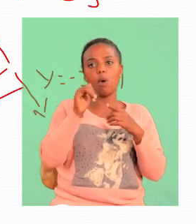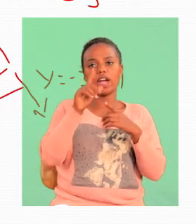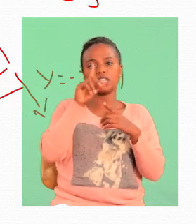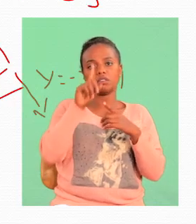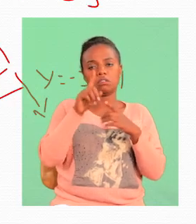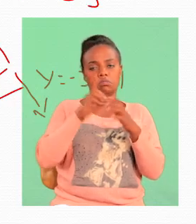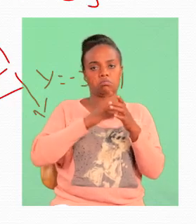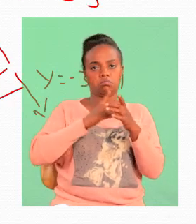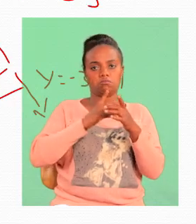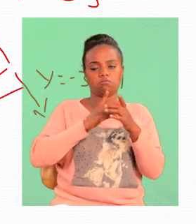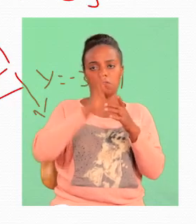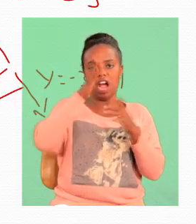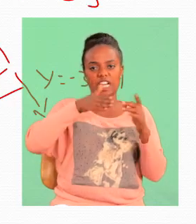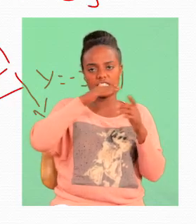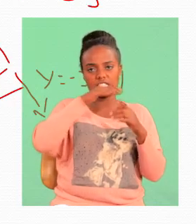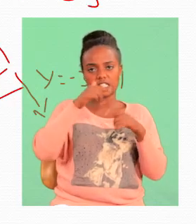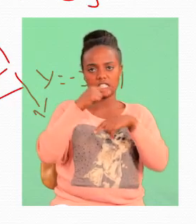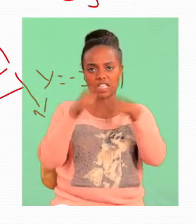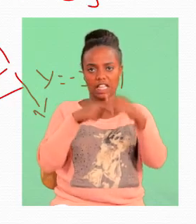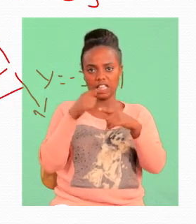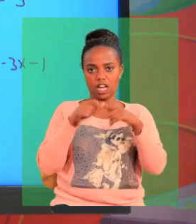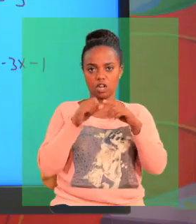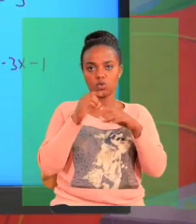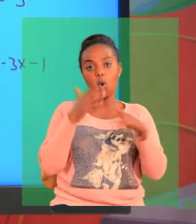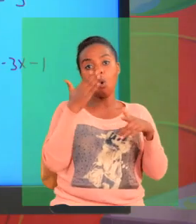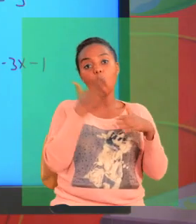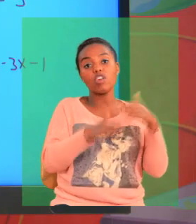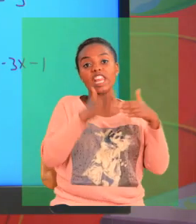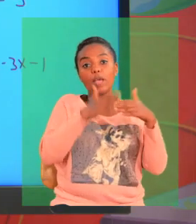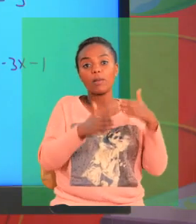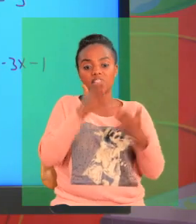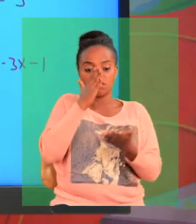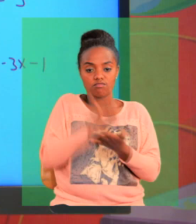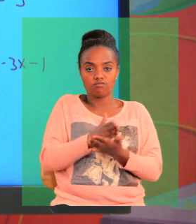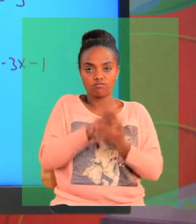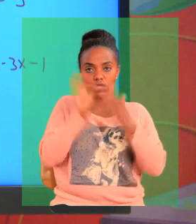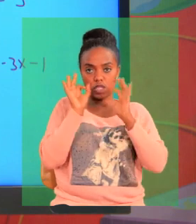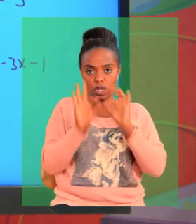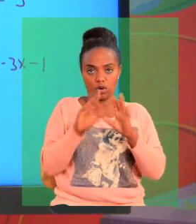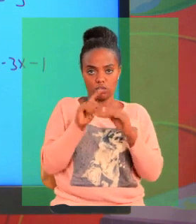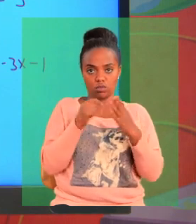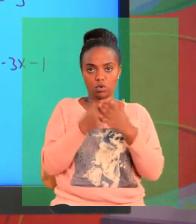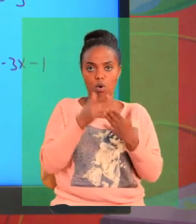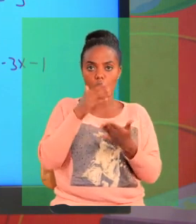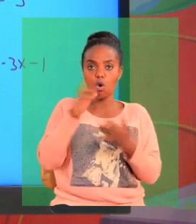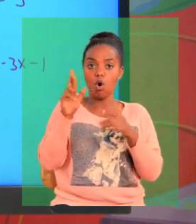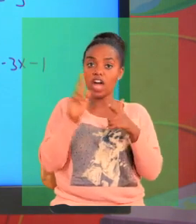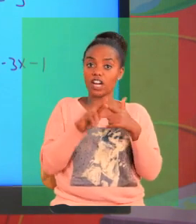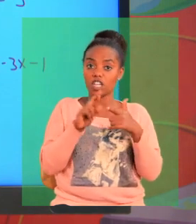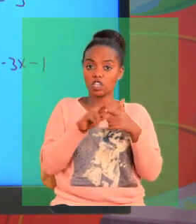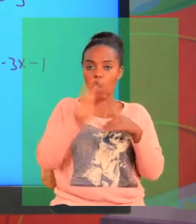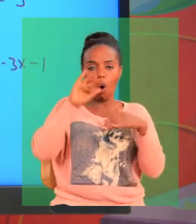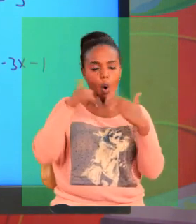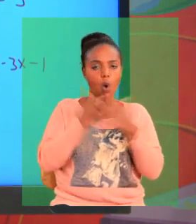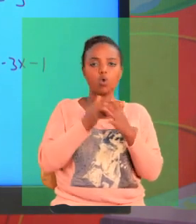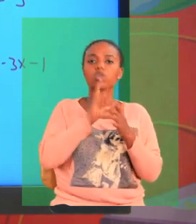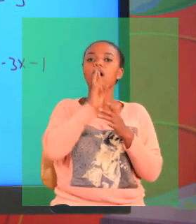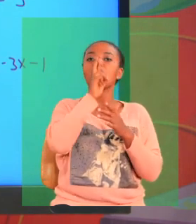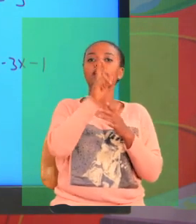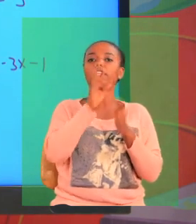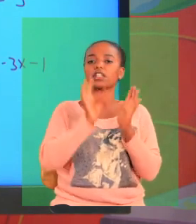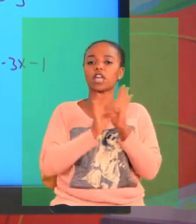down, so we don't have a limit for its range. Therefore, its range will be this all real